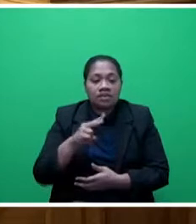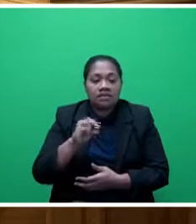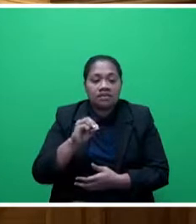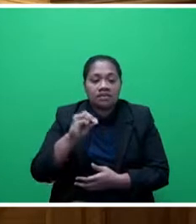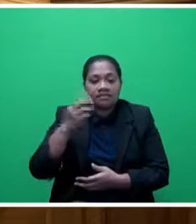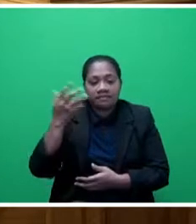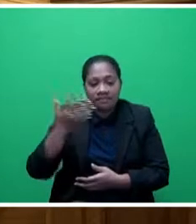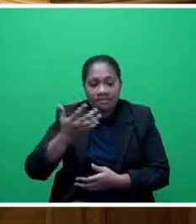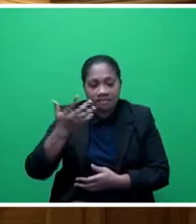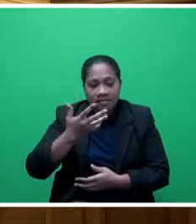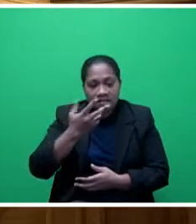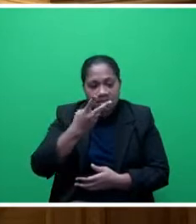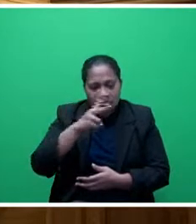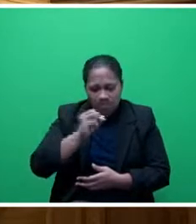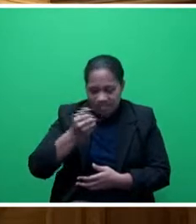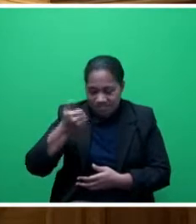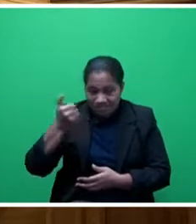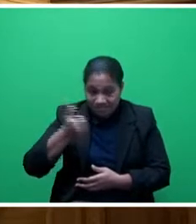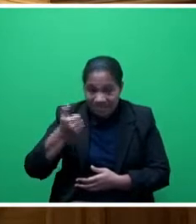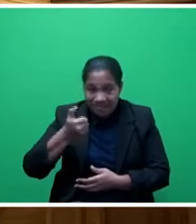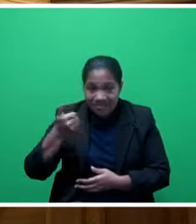2015 and the